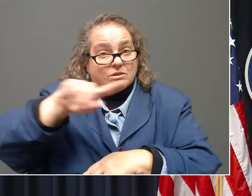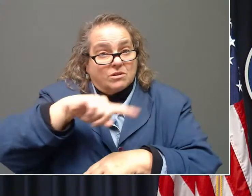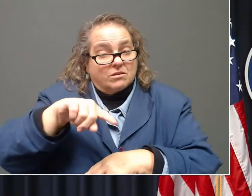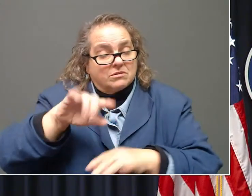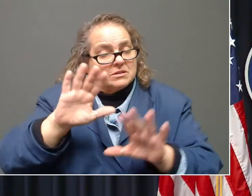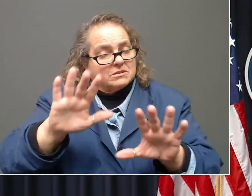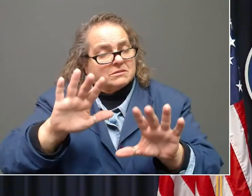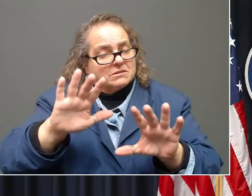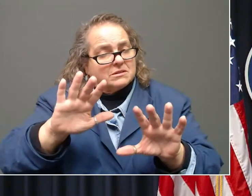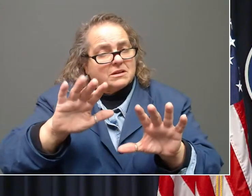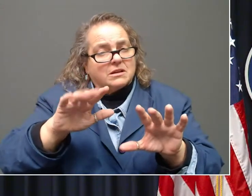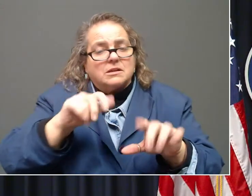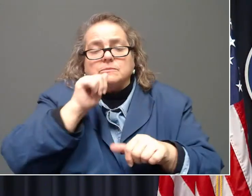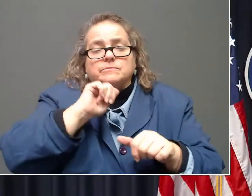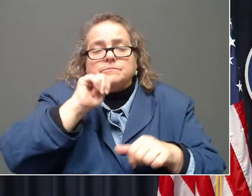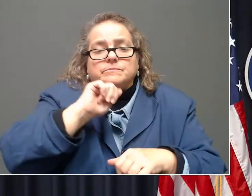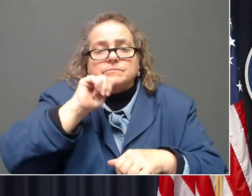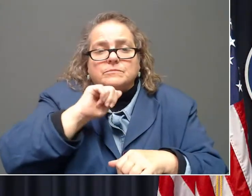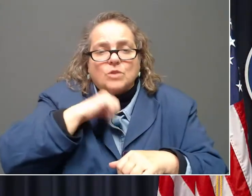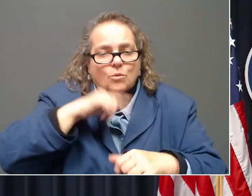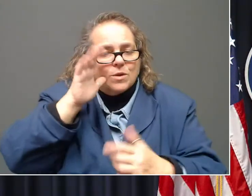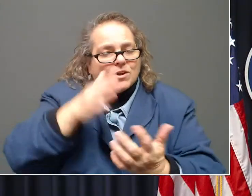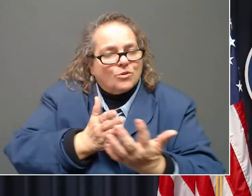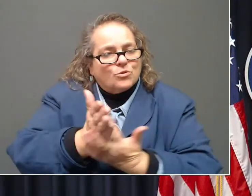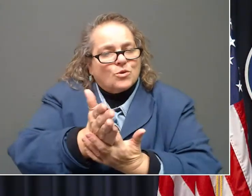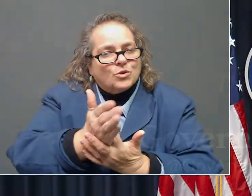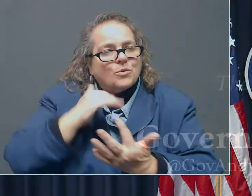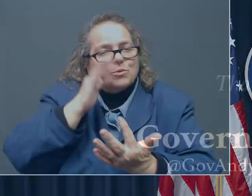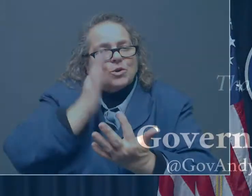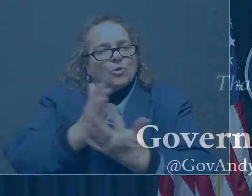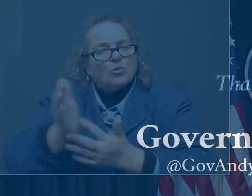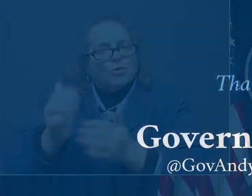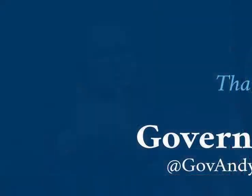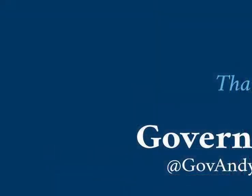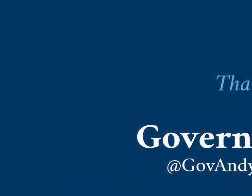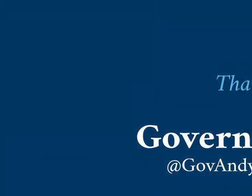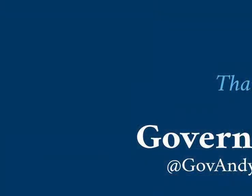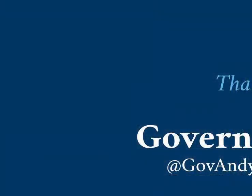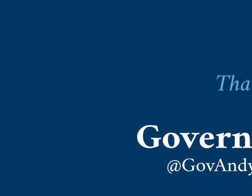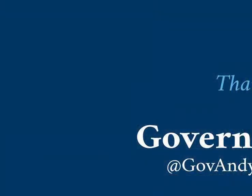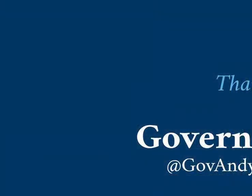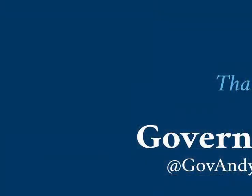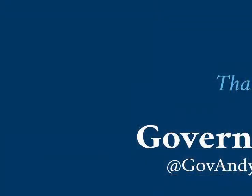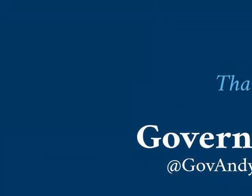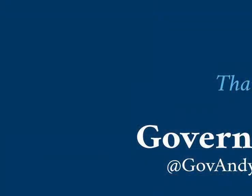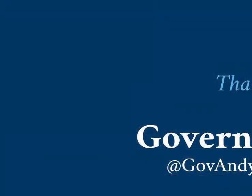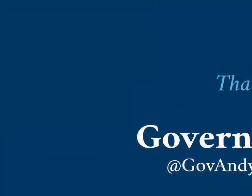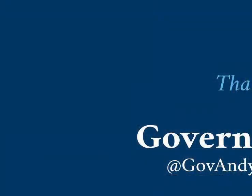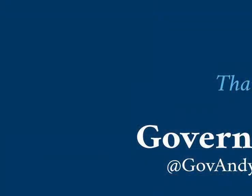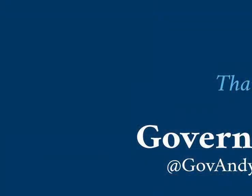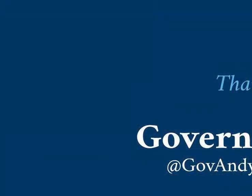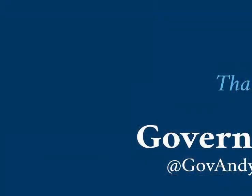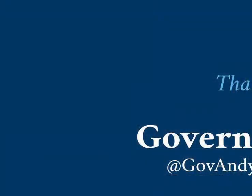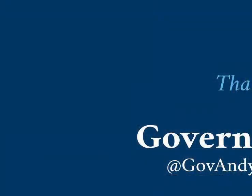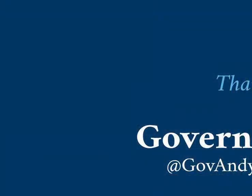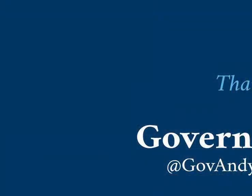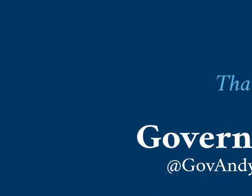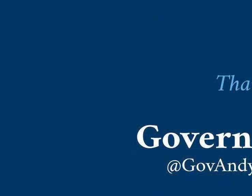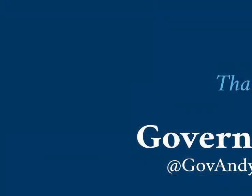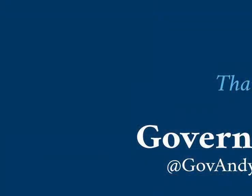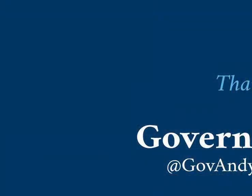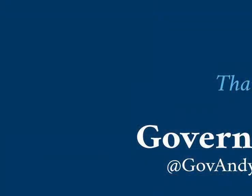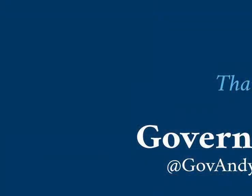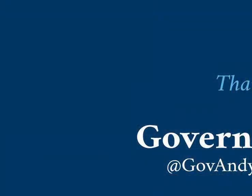really good job following the rules. Let's keep these cases going down. Let's not make a mistake over the Super